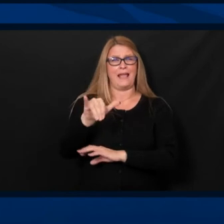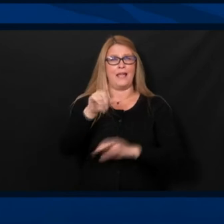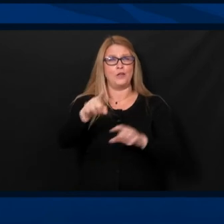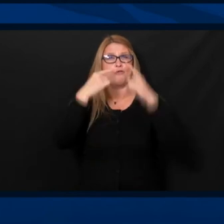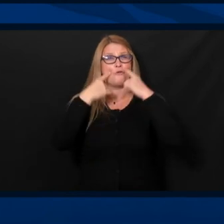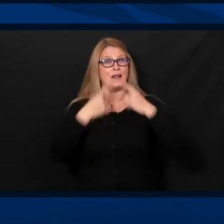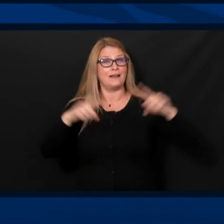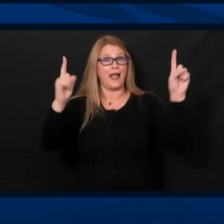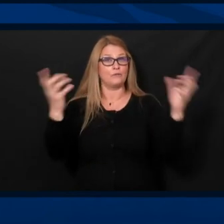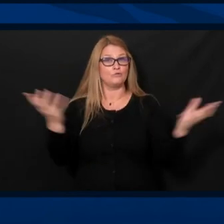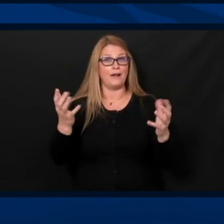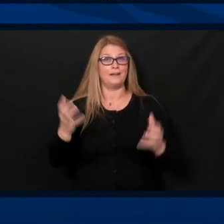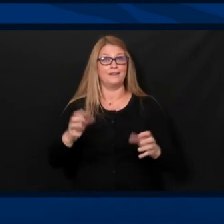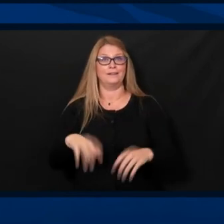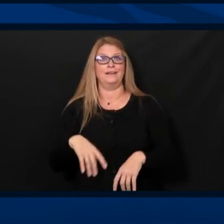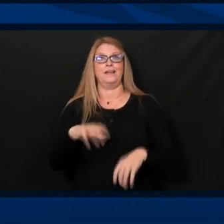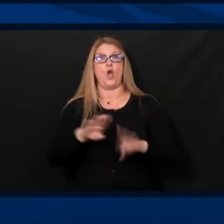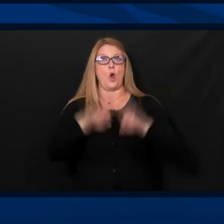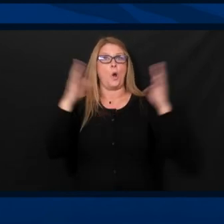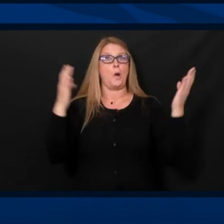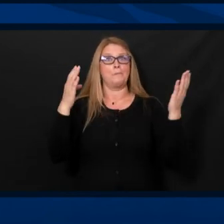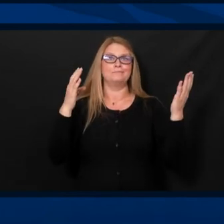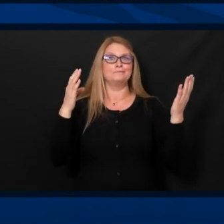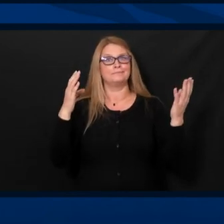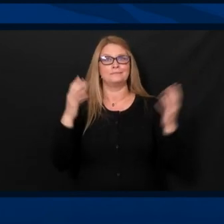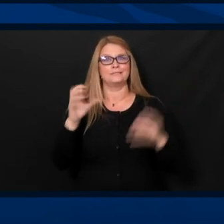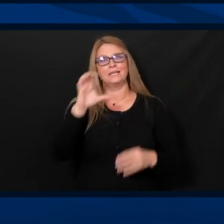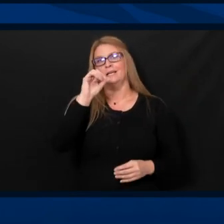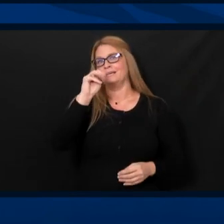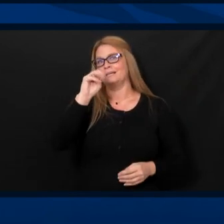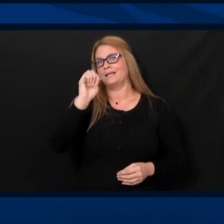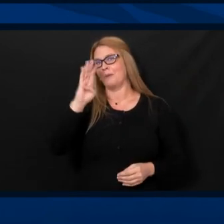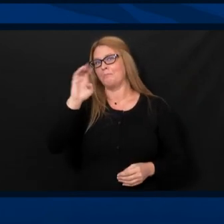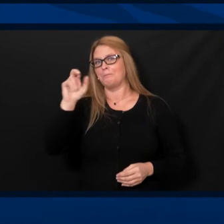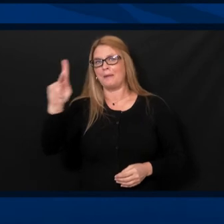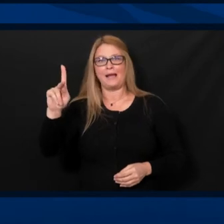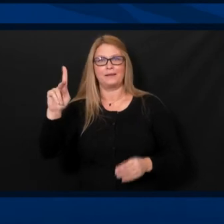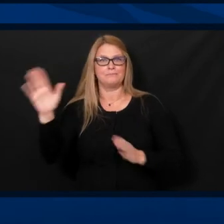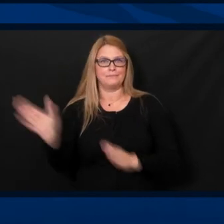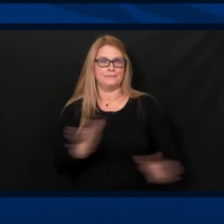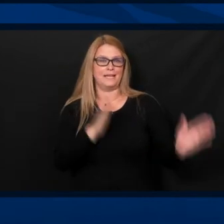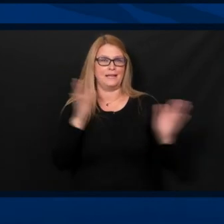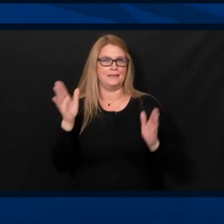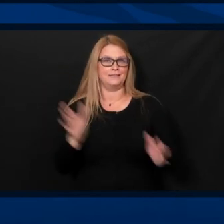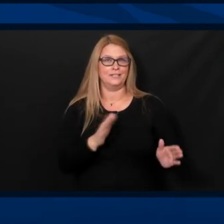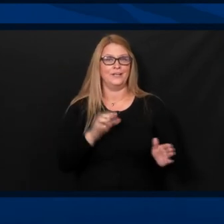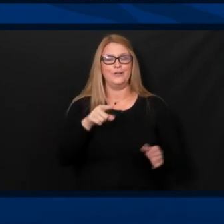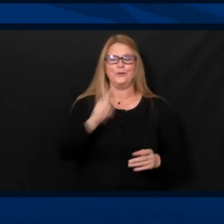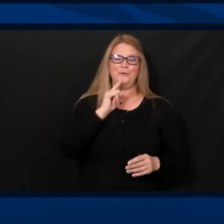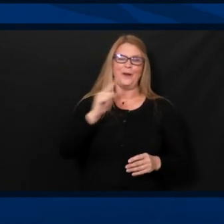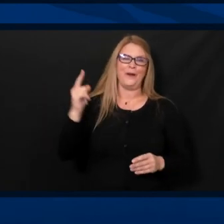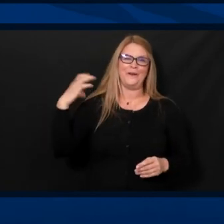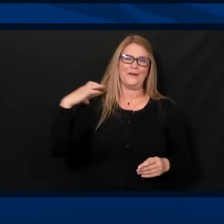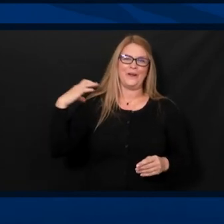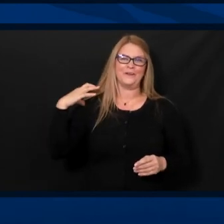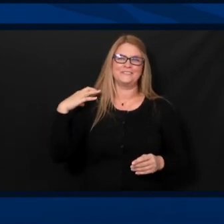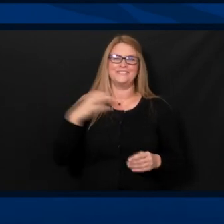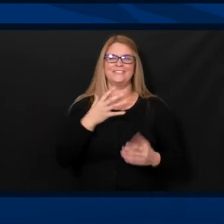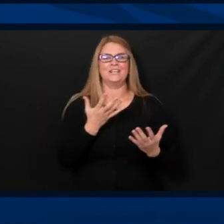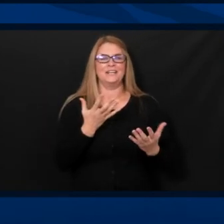and I don't want to jinx you as a coach. I know you probably would not want to be jinxed with the good numbers